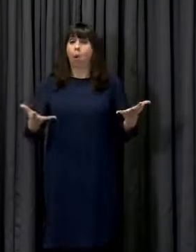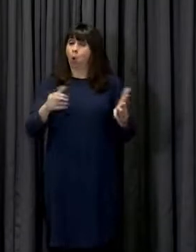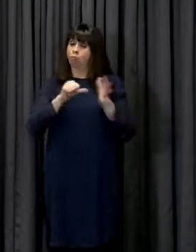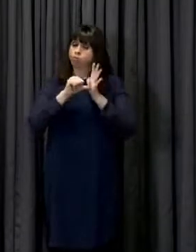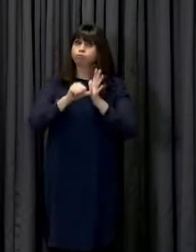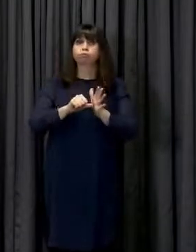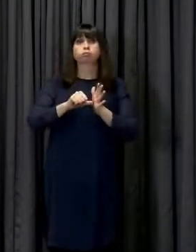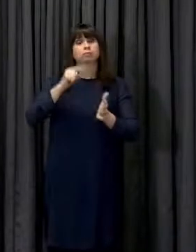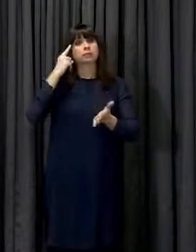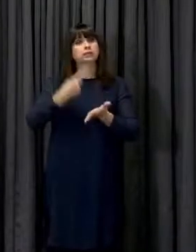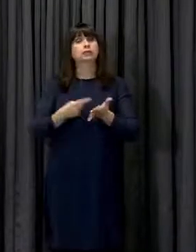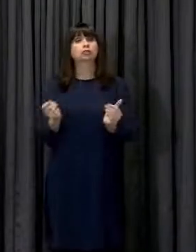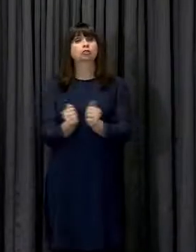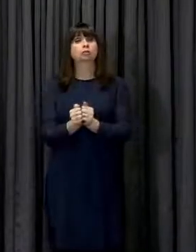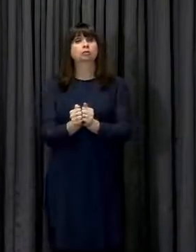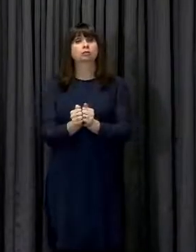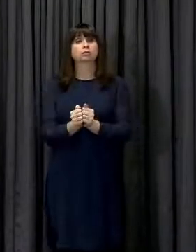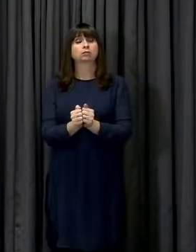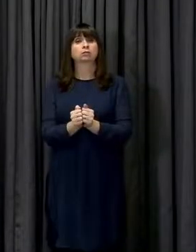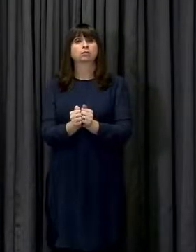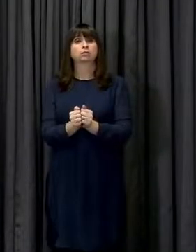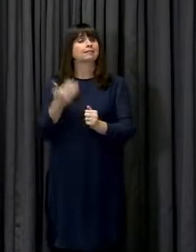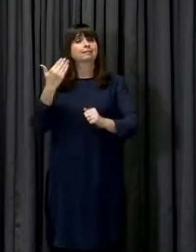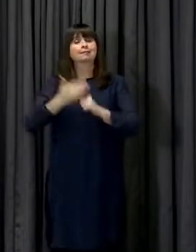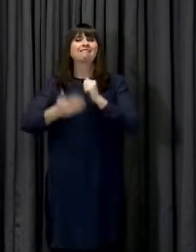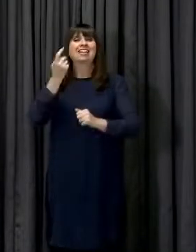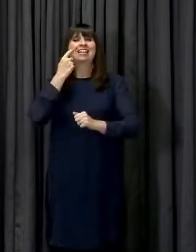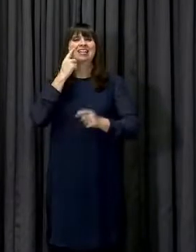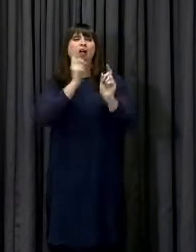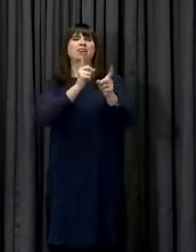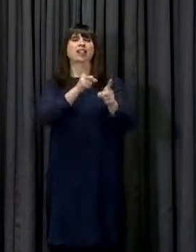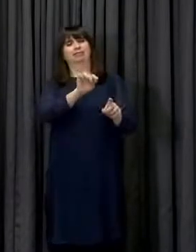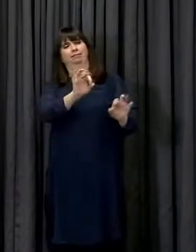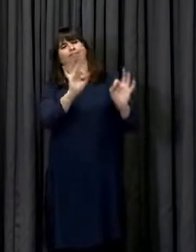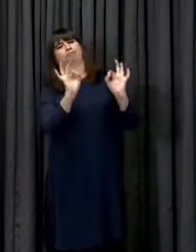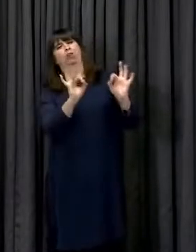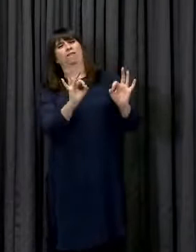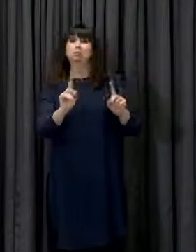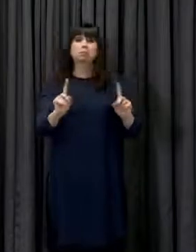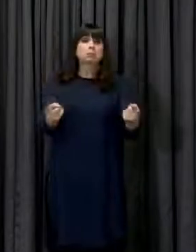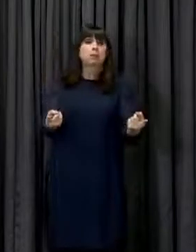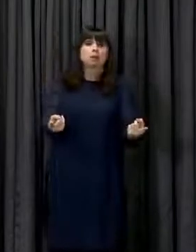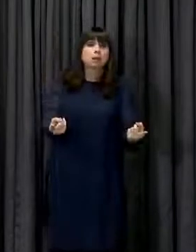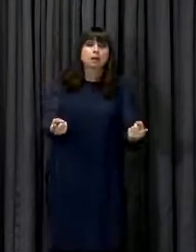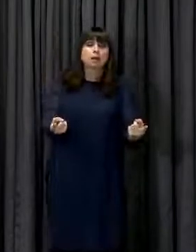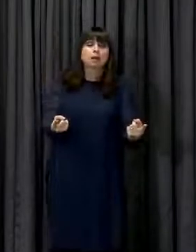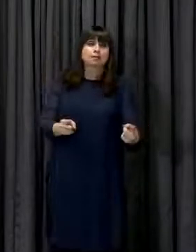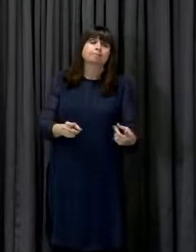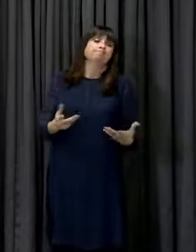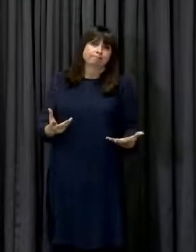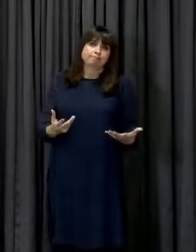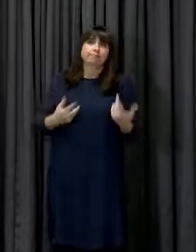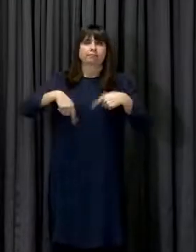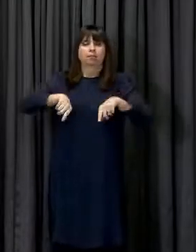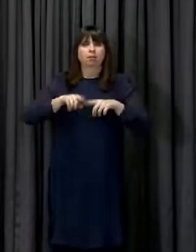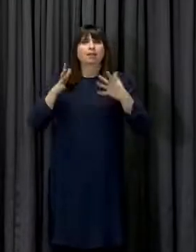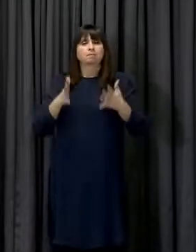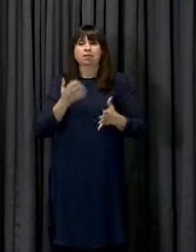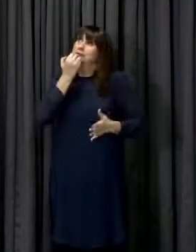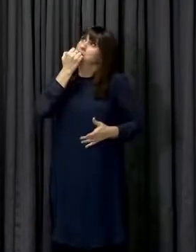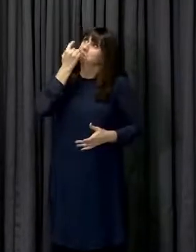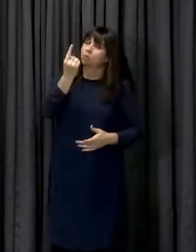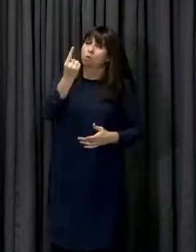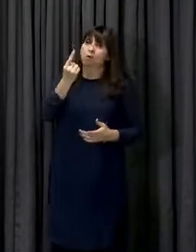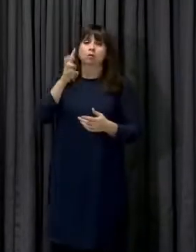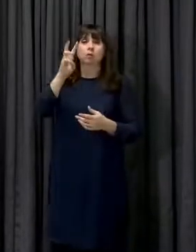difficult choices, we're trying to balance each of those different demands and factors, and ultimately this is all about keeping people